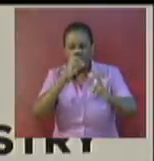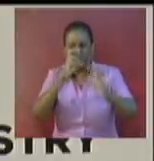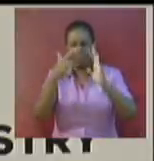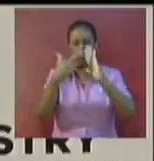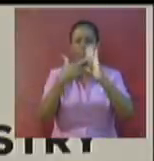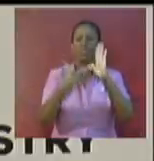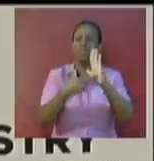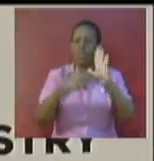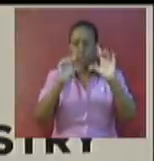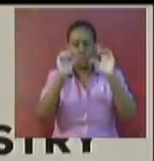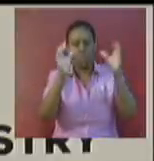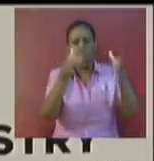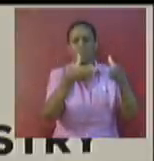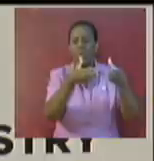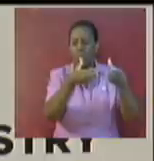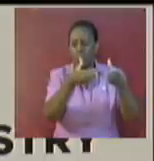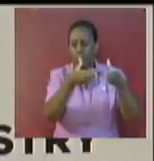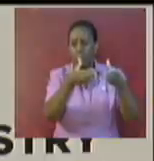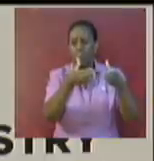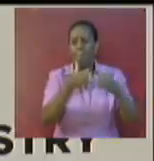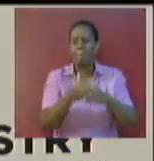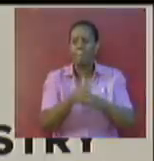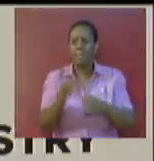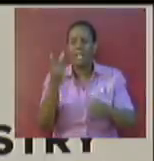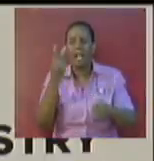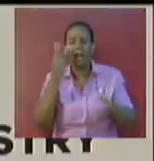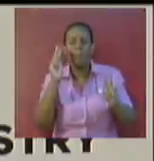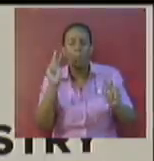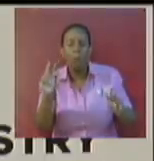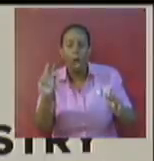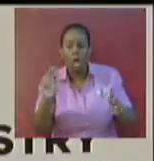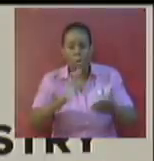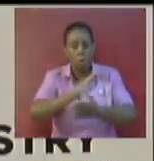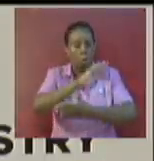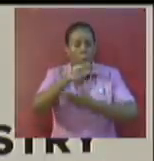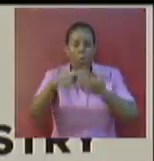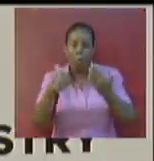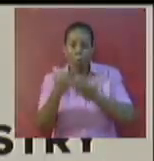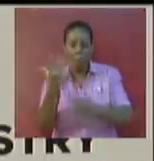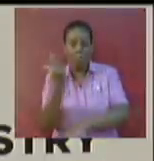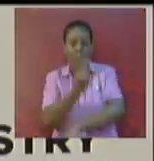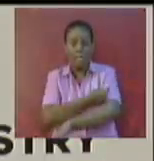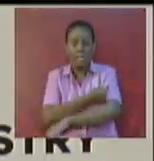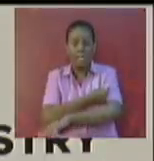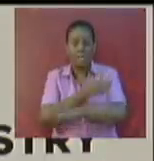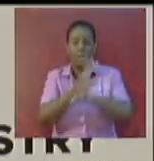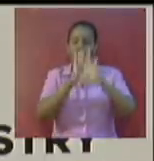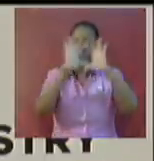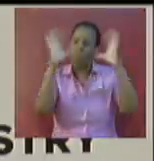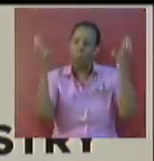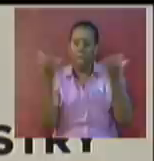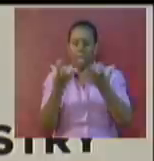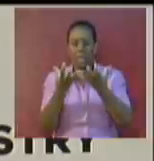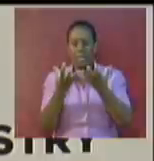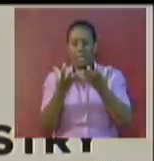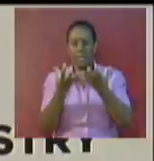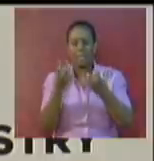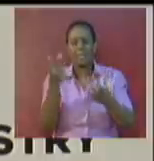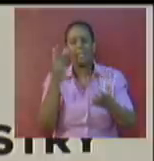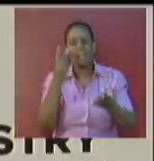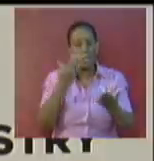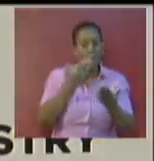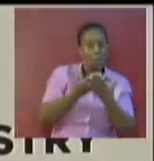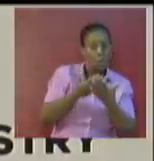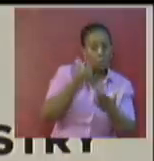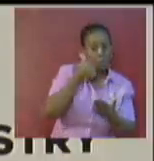indicated is called the SAGE group, which actually looks at vaccines throughout the world in terms of their trials. And it is really